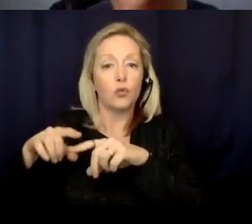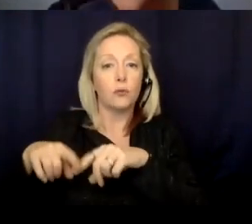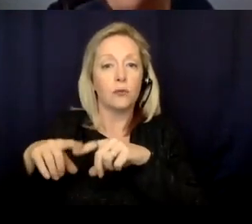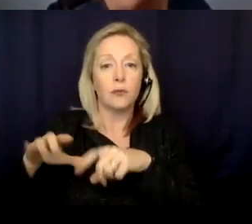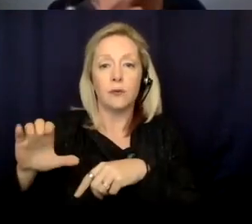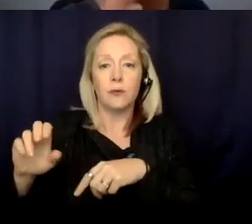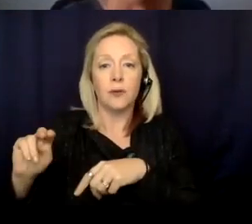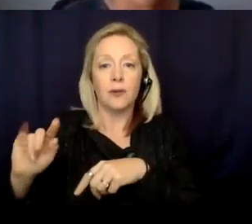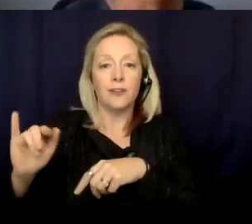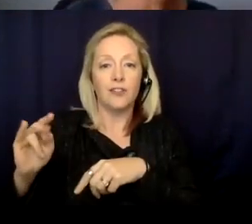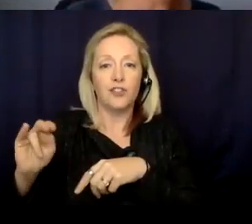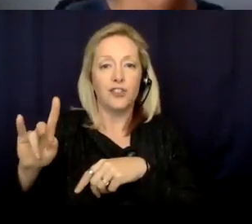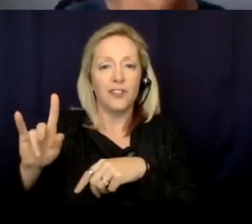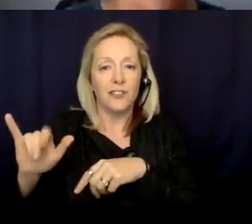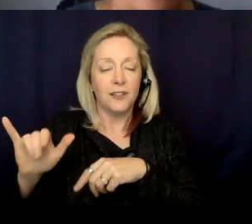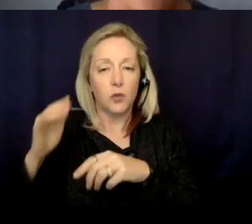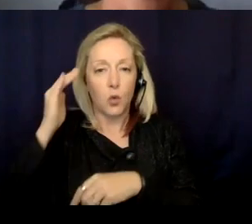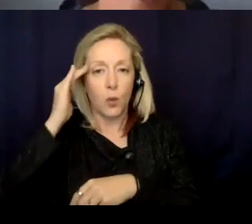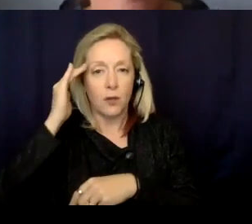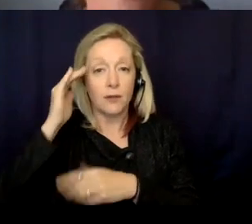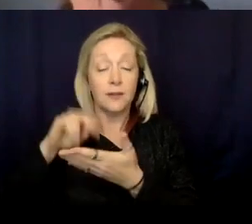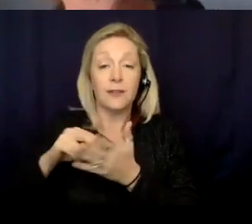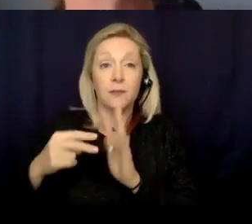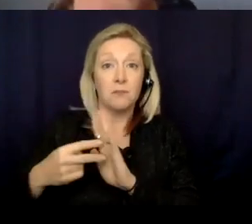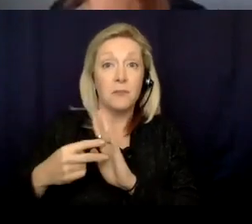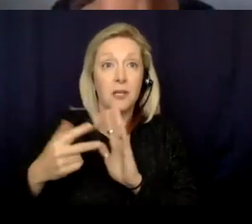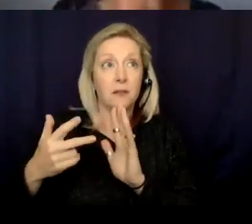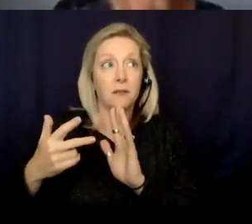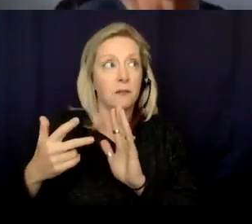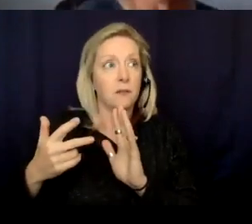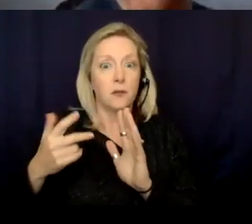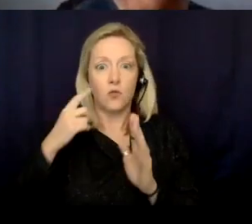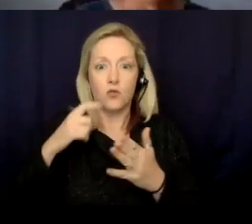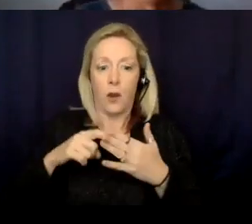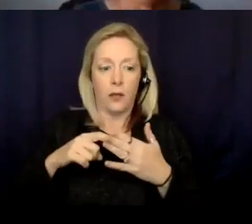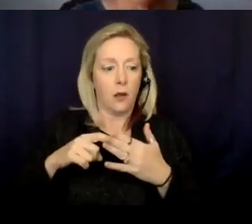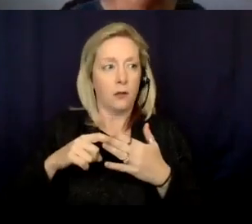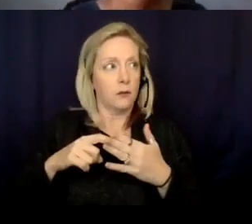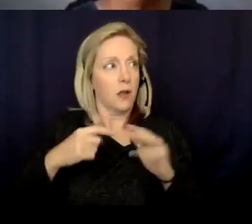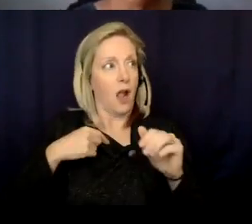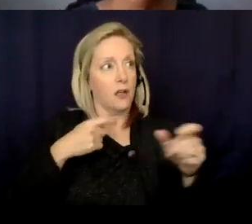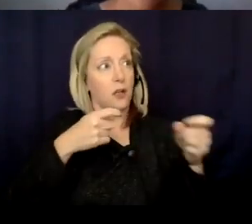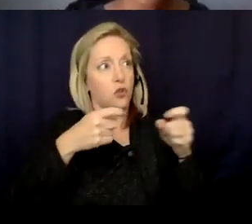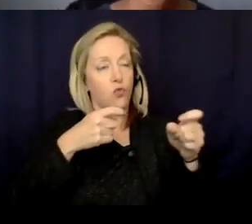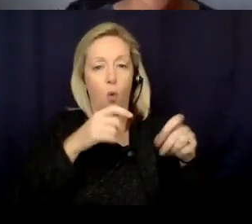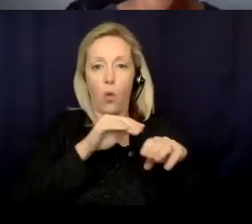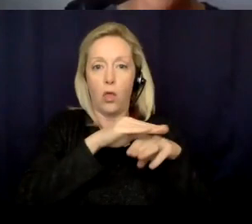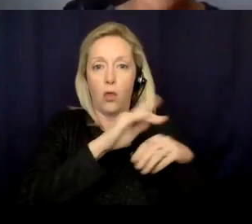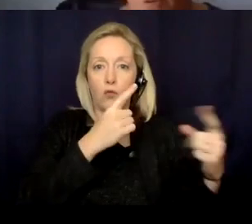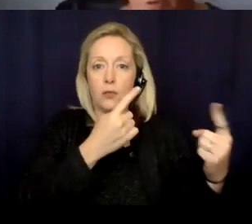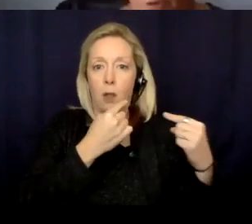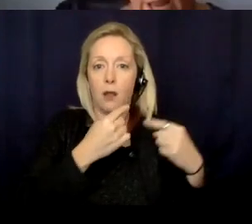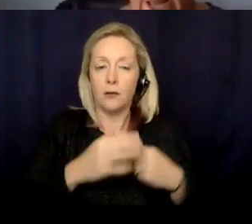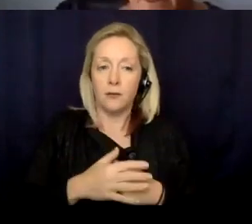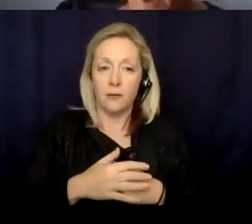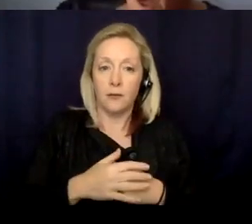which is the understanding of our ability to cause other people to respond. And see, that's when it really